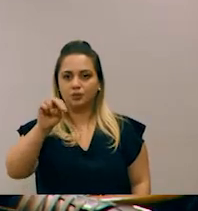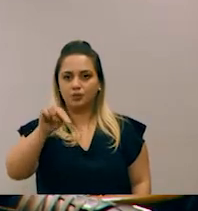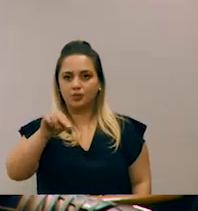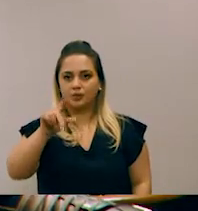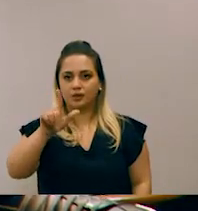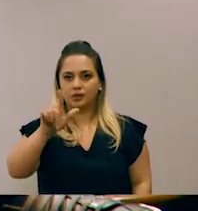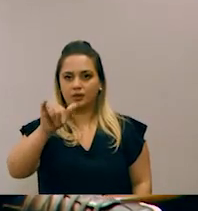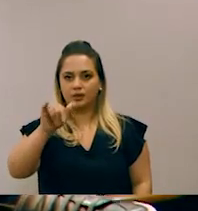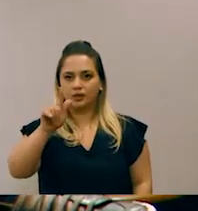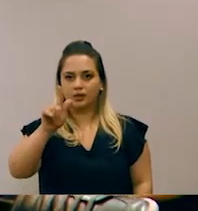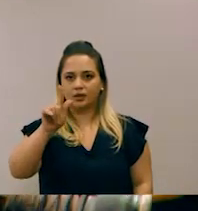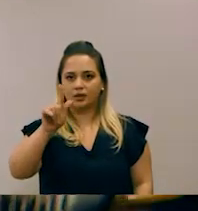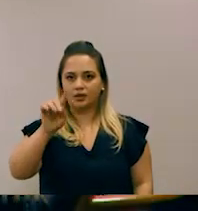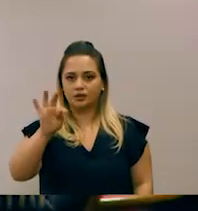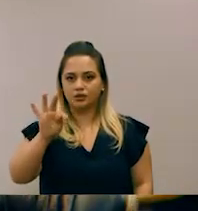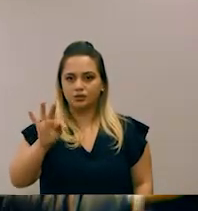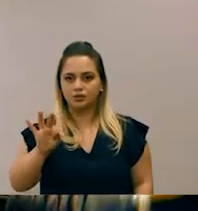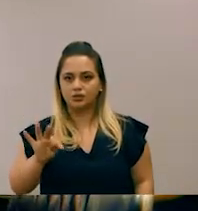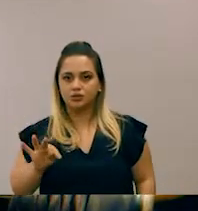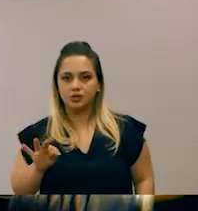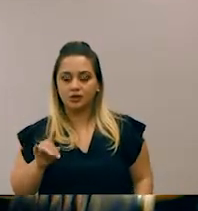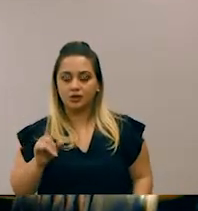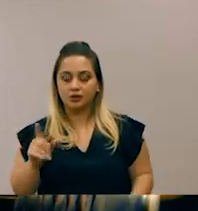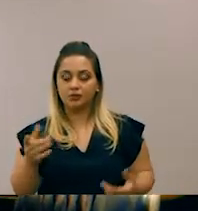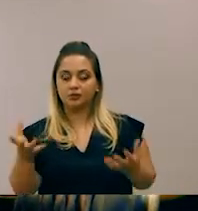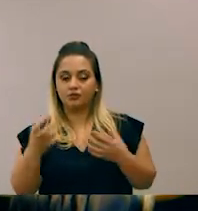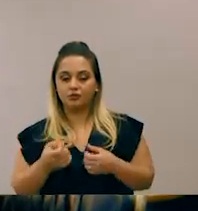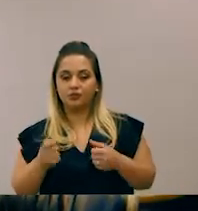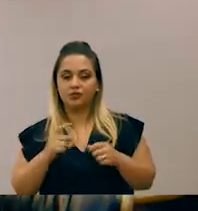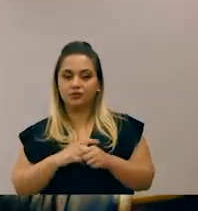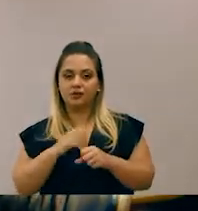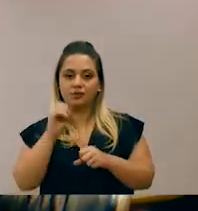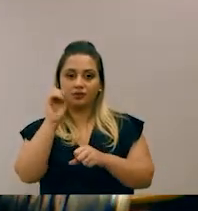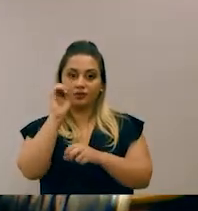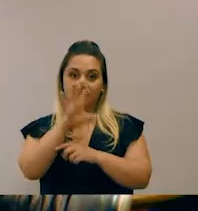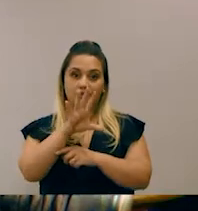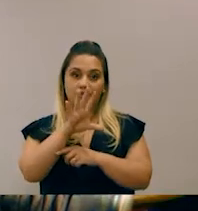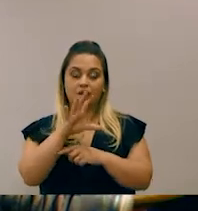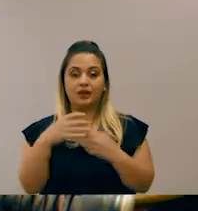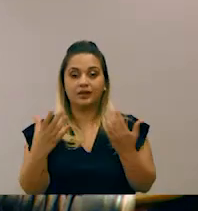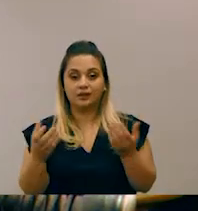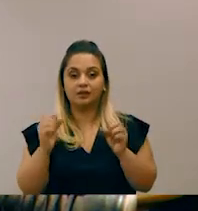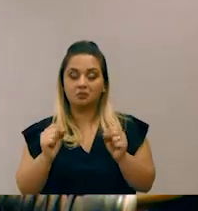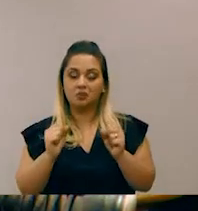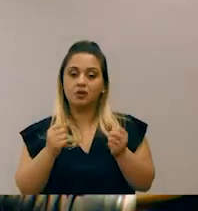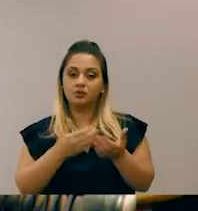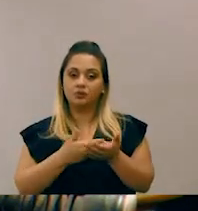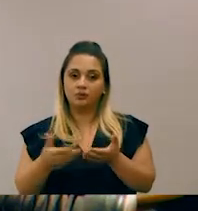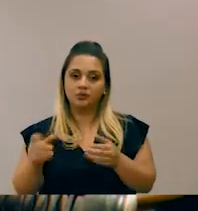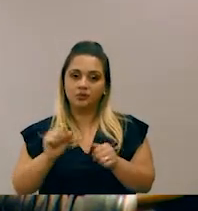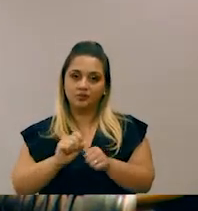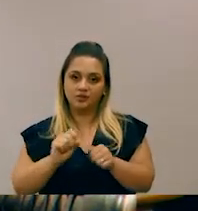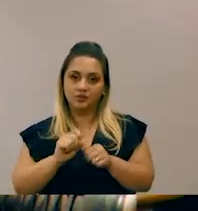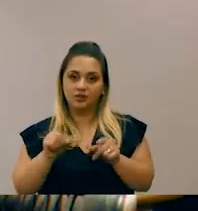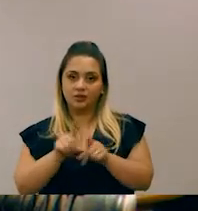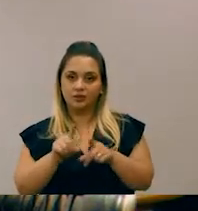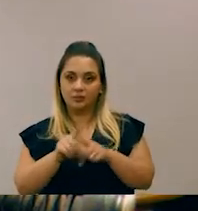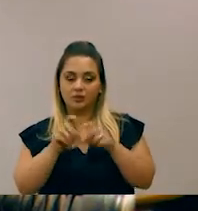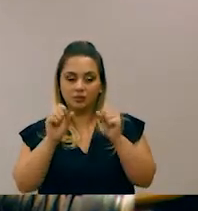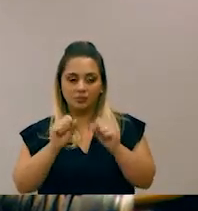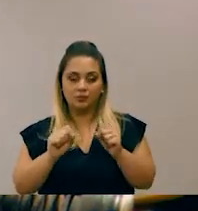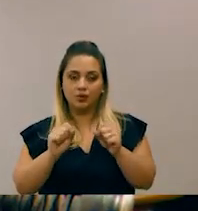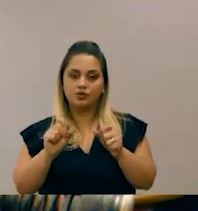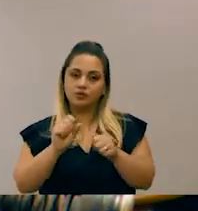or green lights, when the movie receives the green light to be produced. And also, it is possible for you